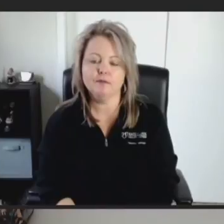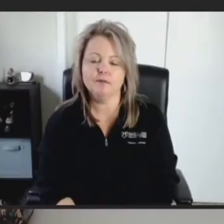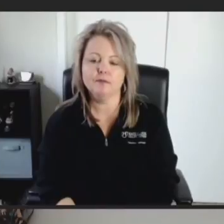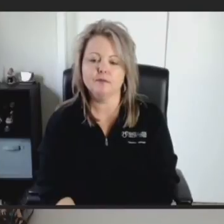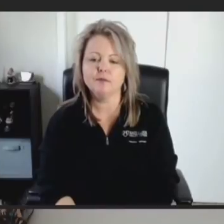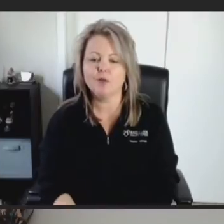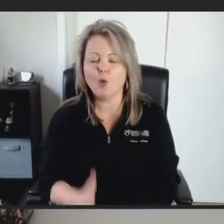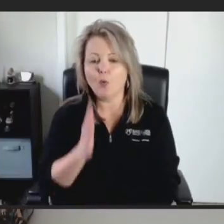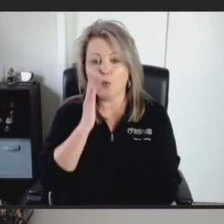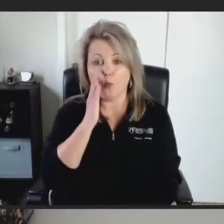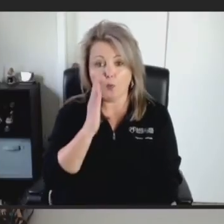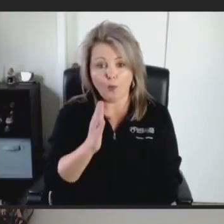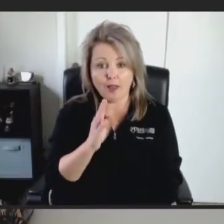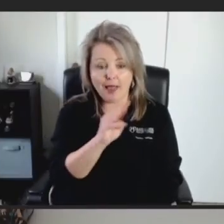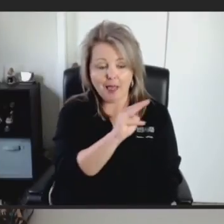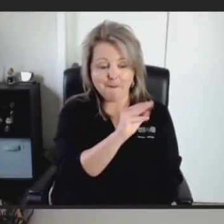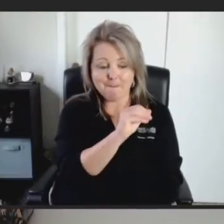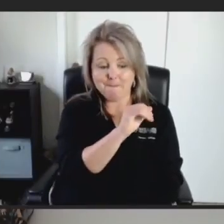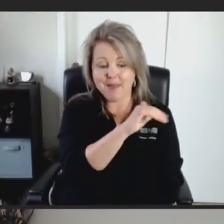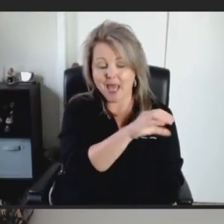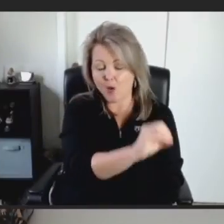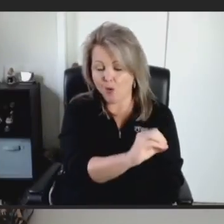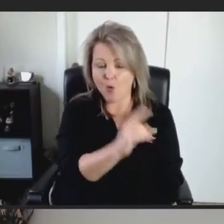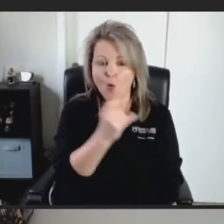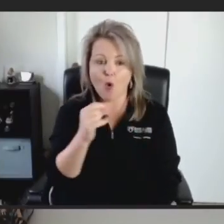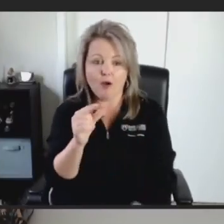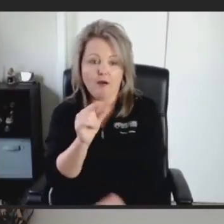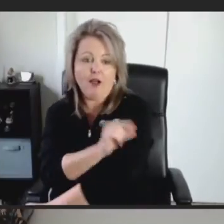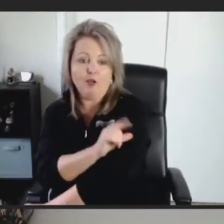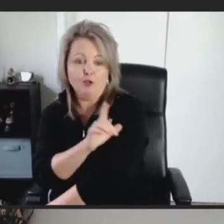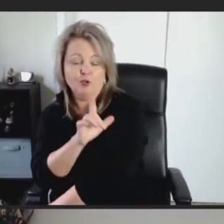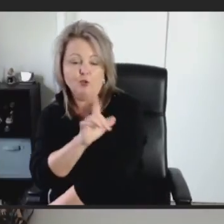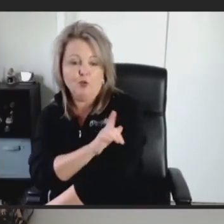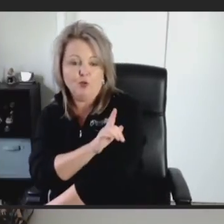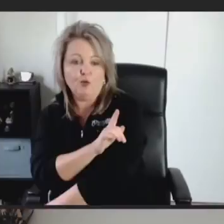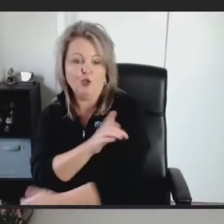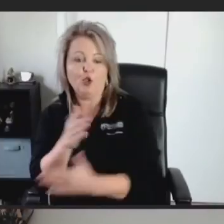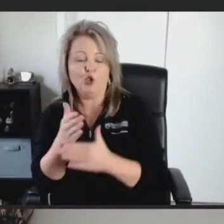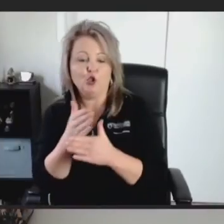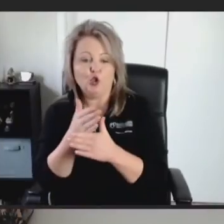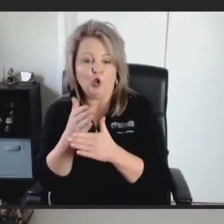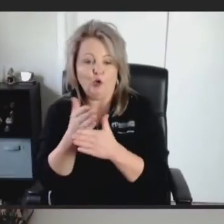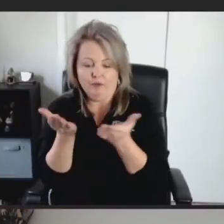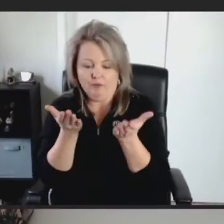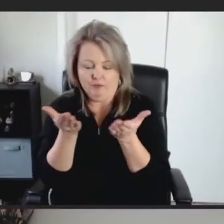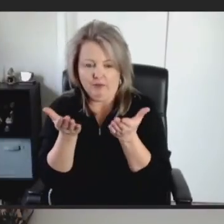Will either Mayo or Gunderson serve as a hub for regional distribution of the Pfizer vaccine?